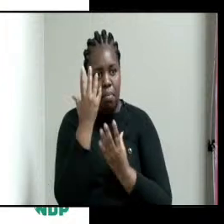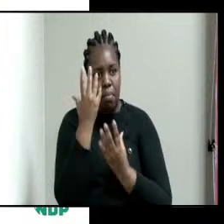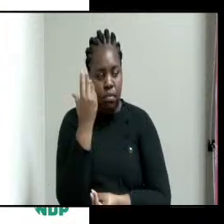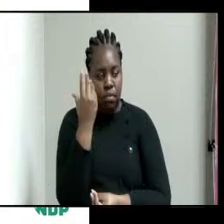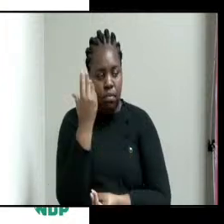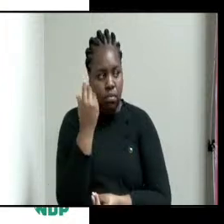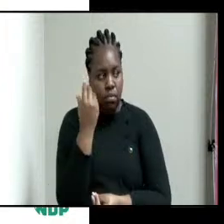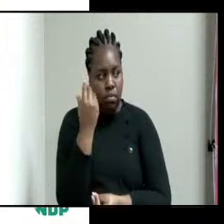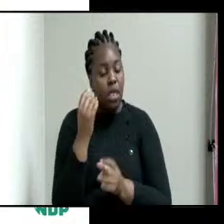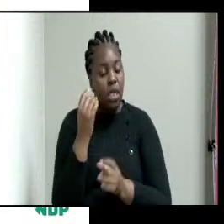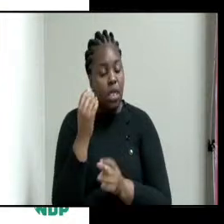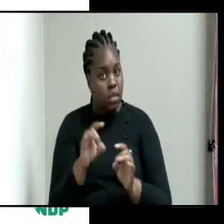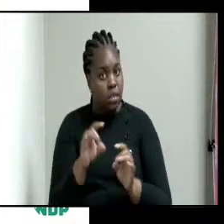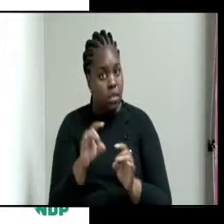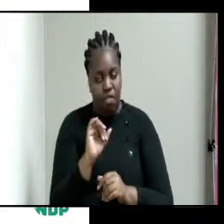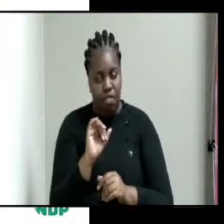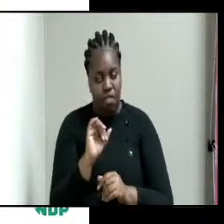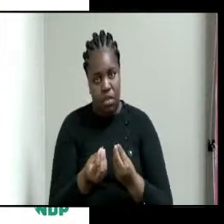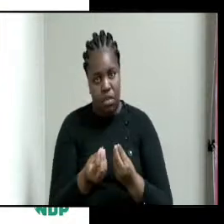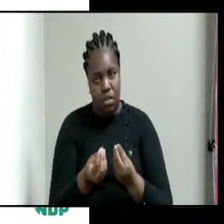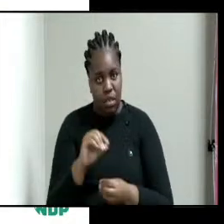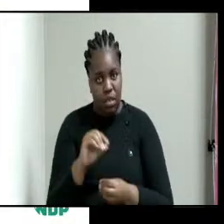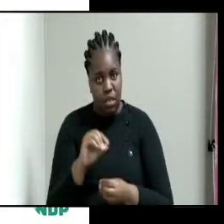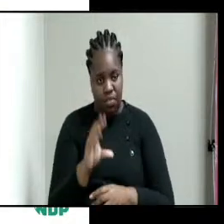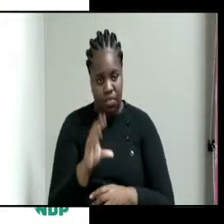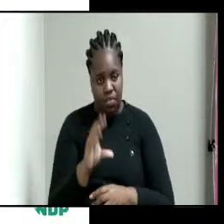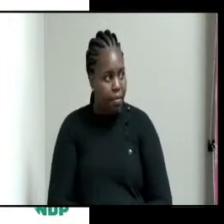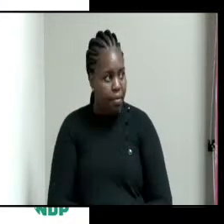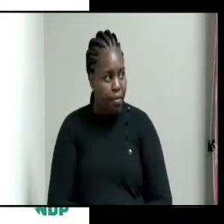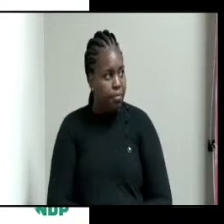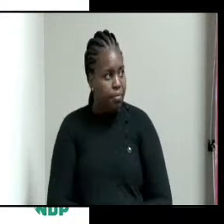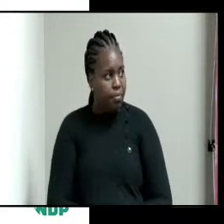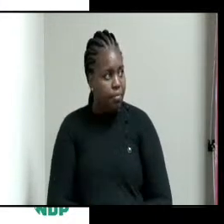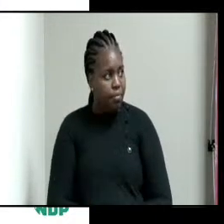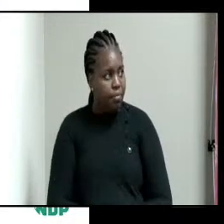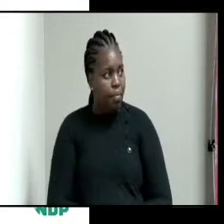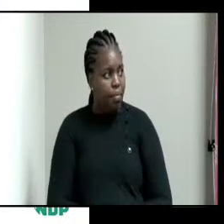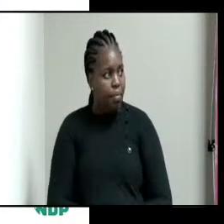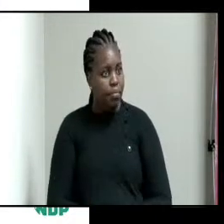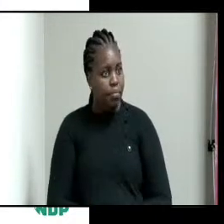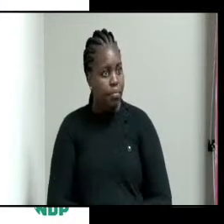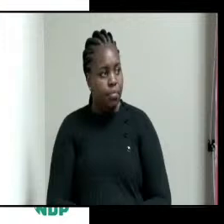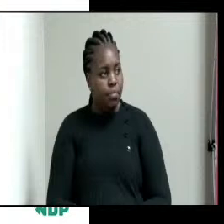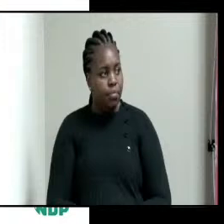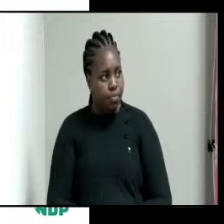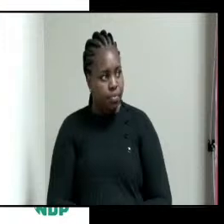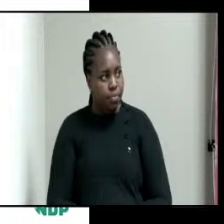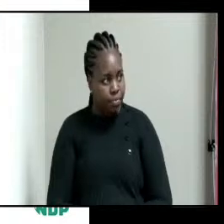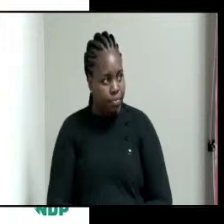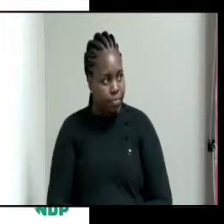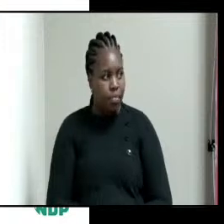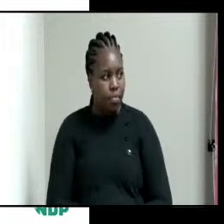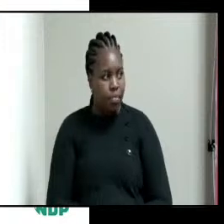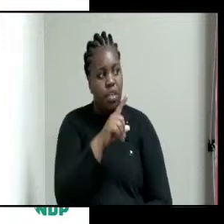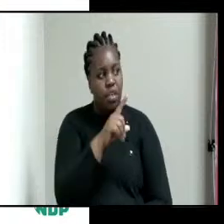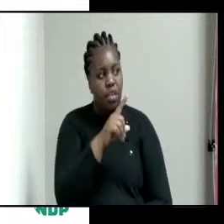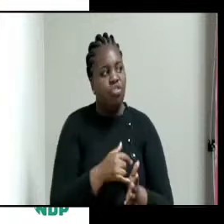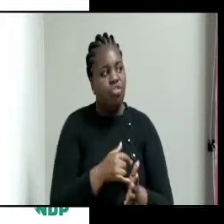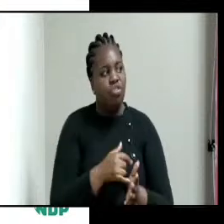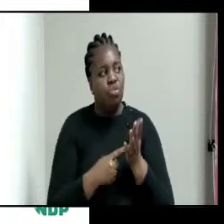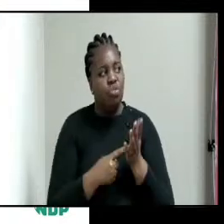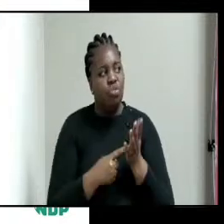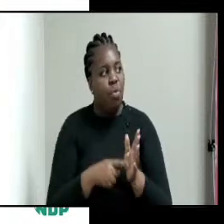poverty situation for the children in South Africa. And then here is just to show